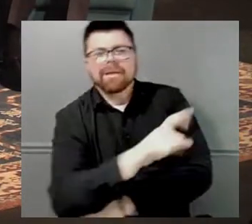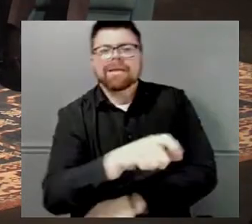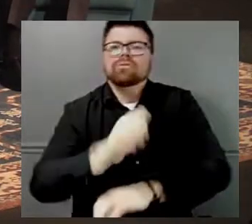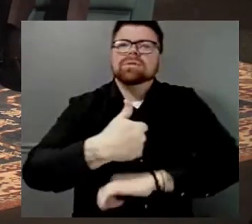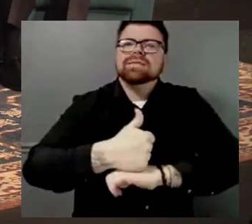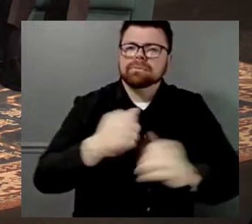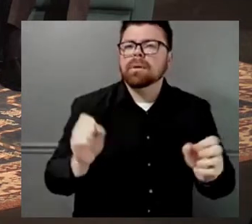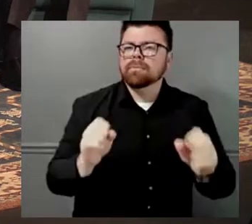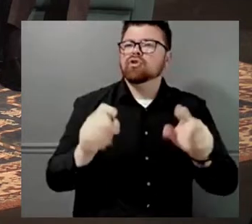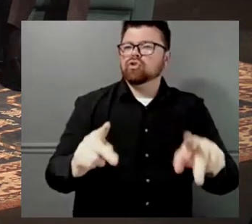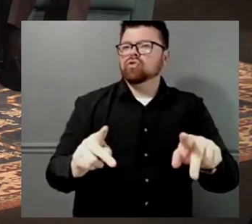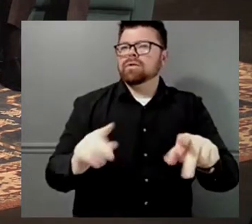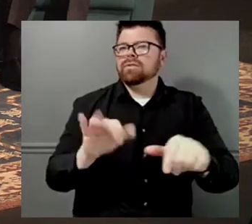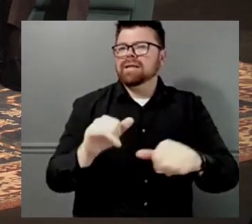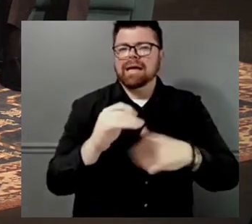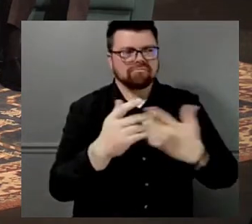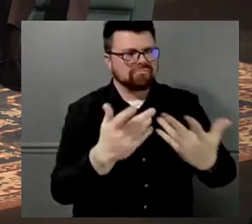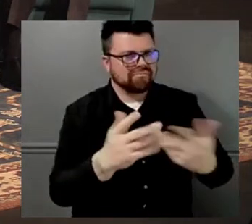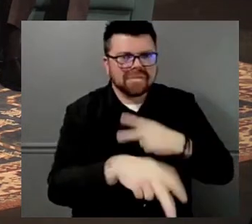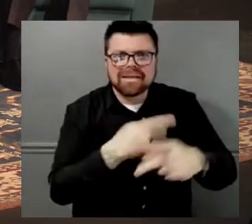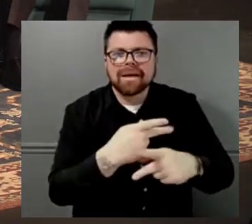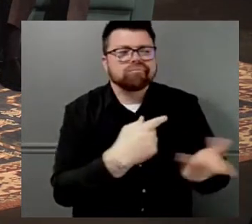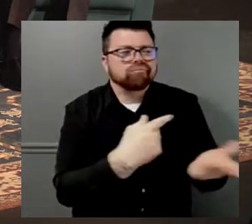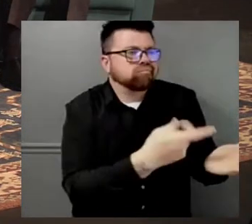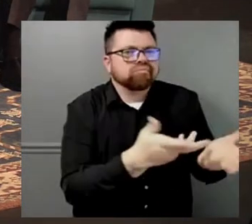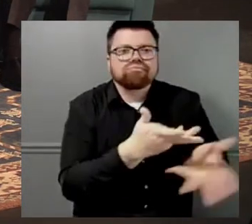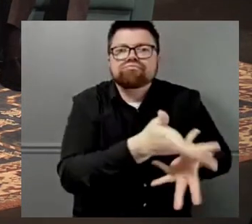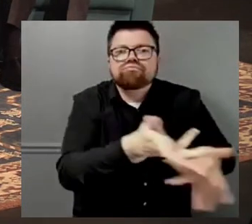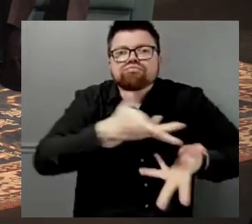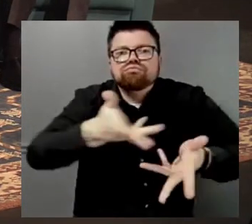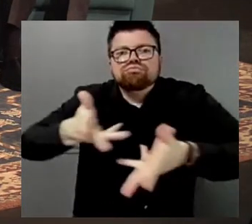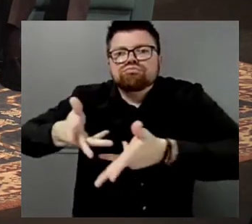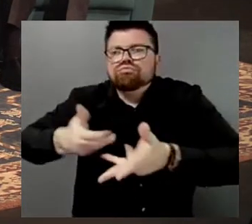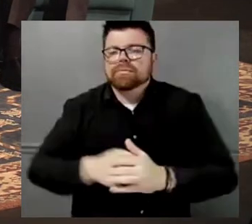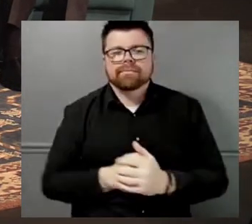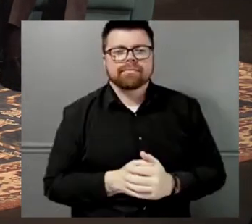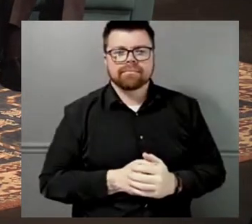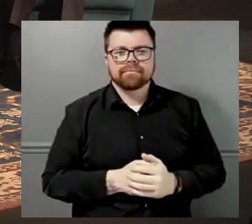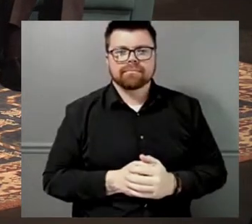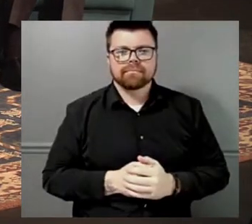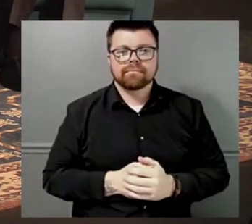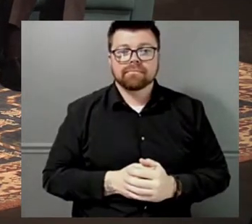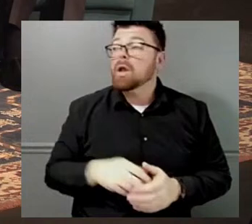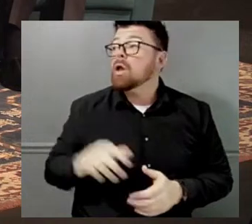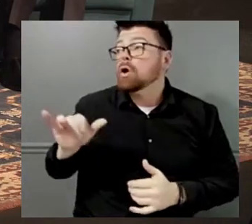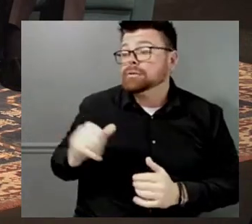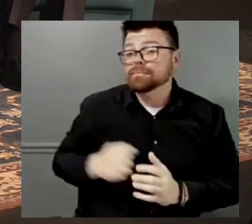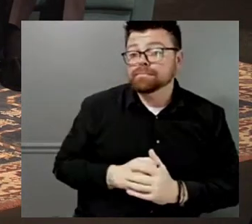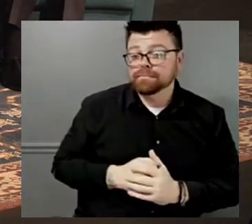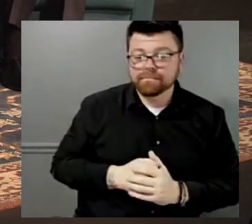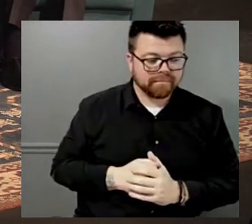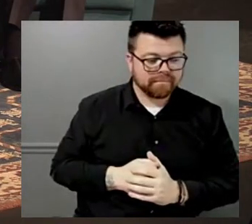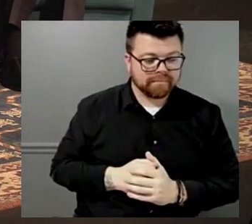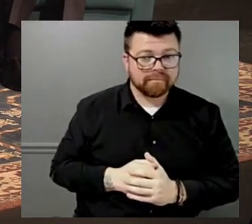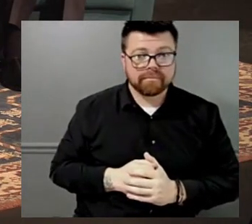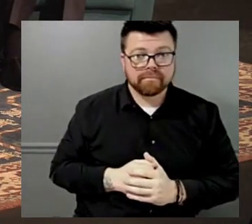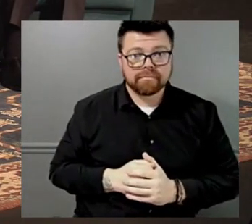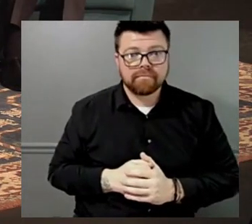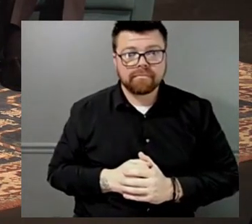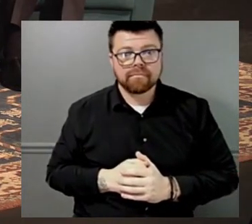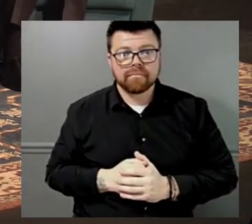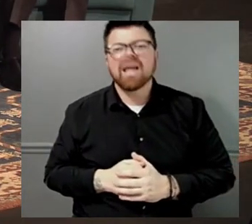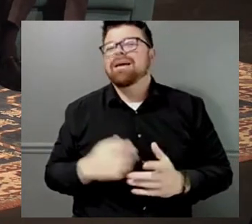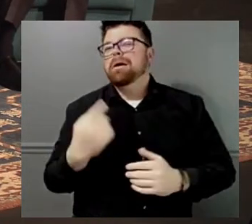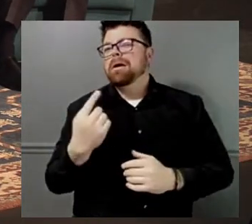opportunities for those kinds of dialogues to become practiced at them. Well, I want to... By the way, I got some of it from debate club when I